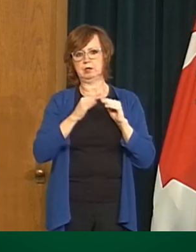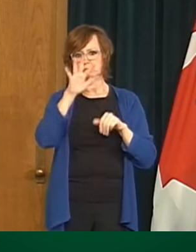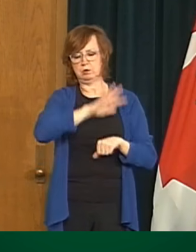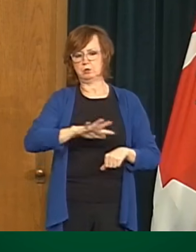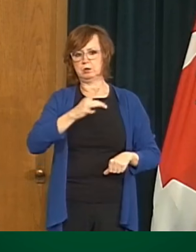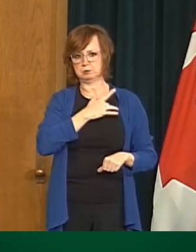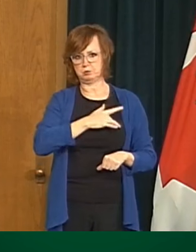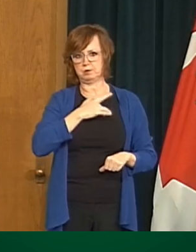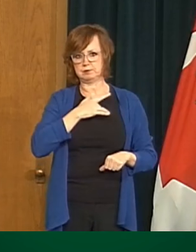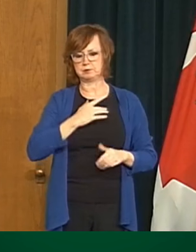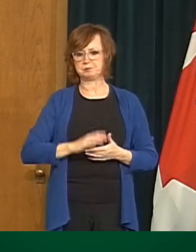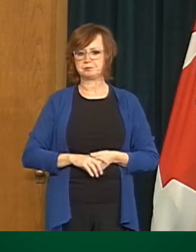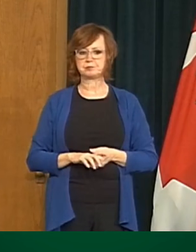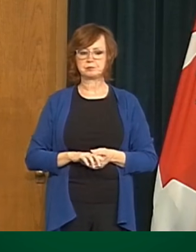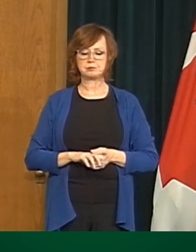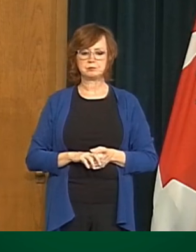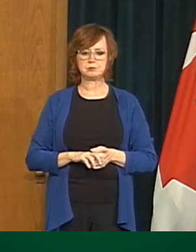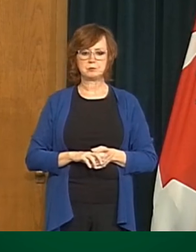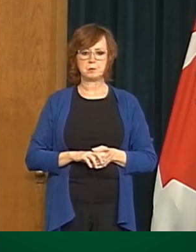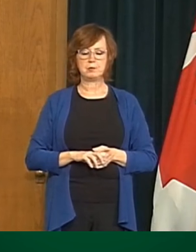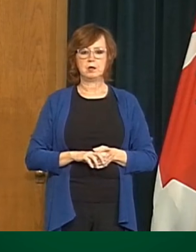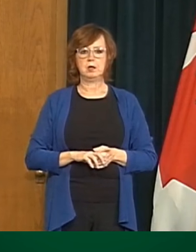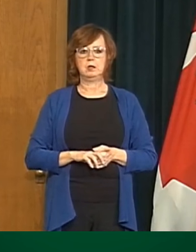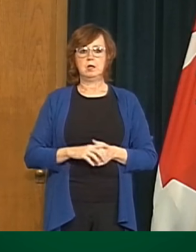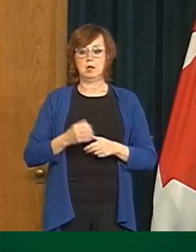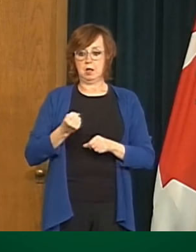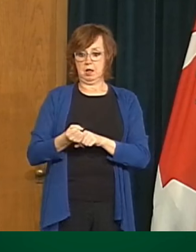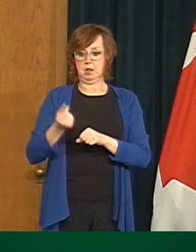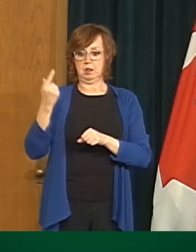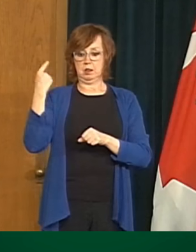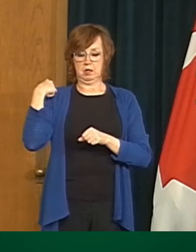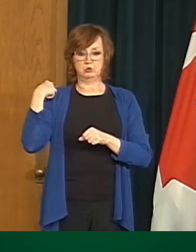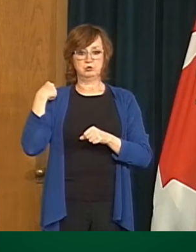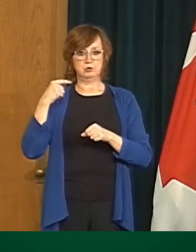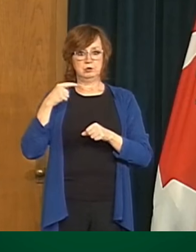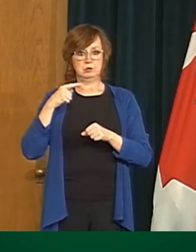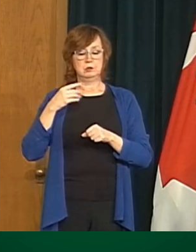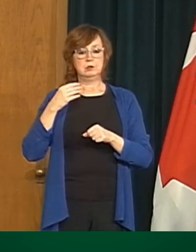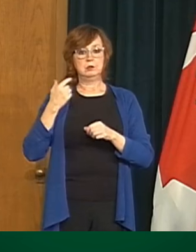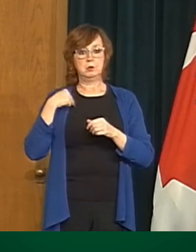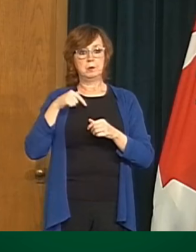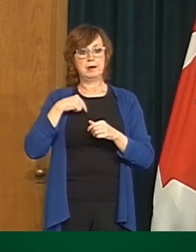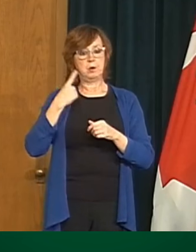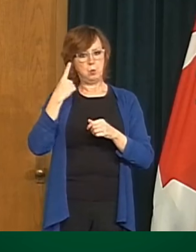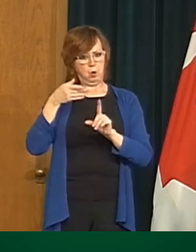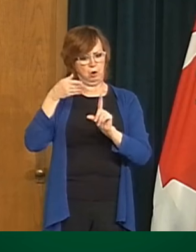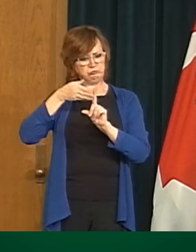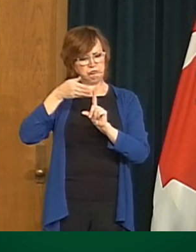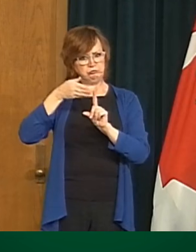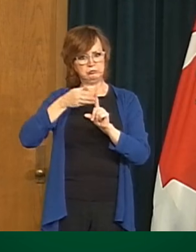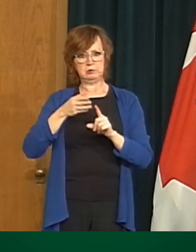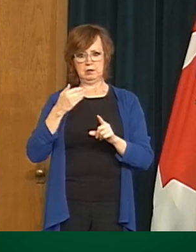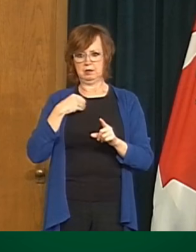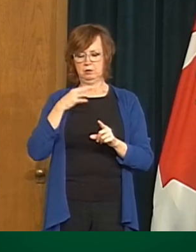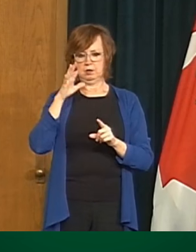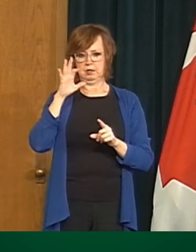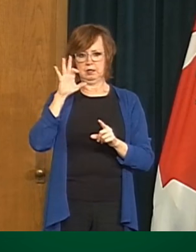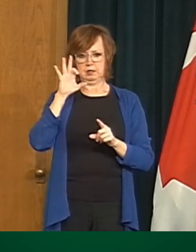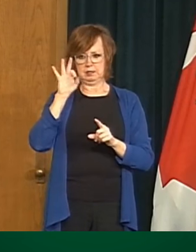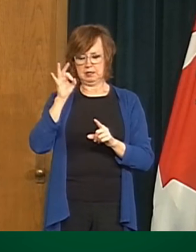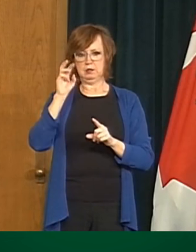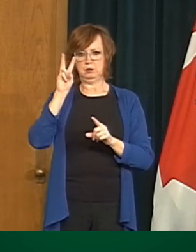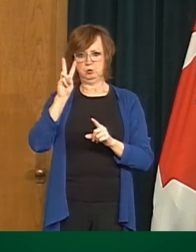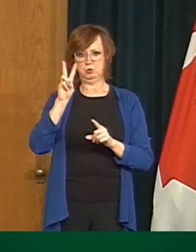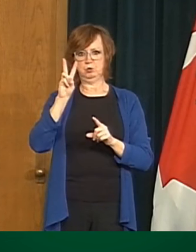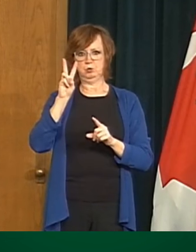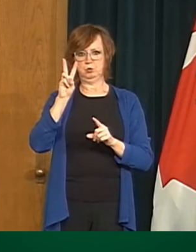after establishing the government's single procurement service last year, more than 92% of all contracts were awarded to Saskatchewan